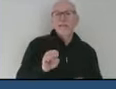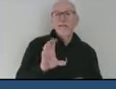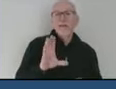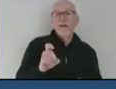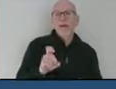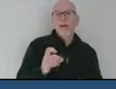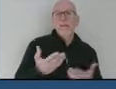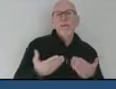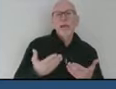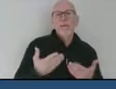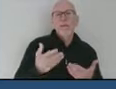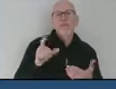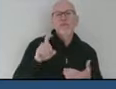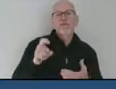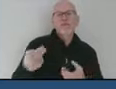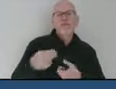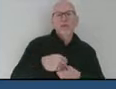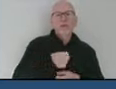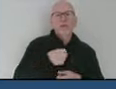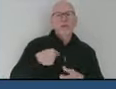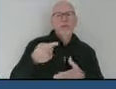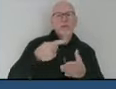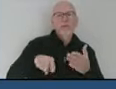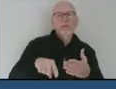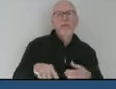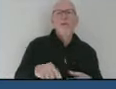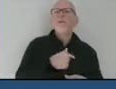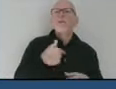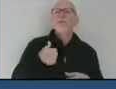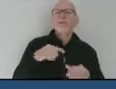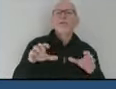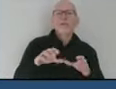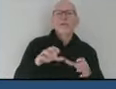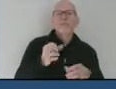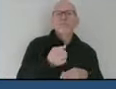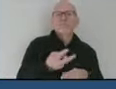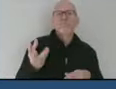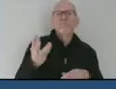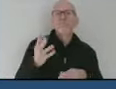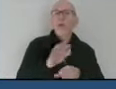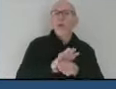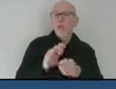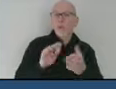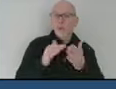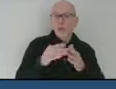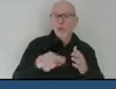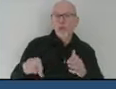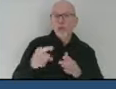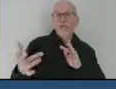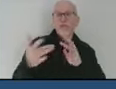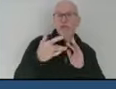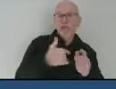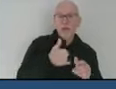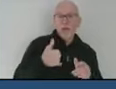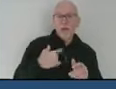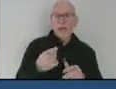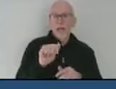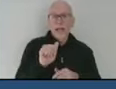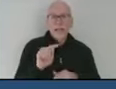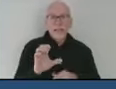should join us Wednesday. We've done a number of, when local communities have reached out to us, whether it be the